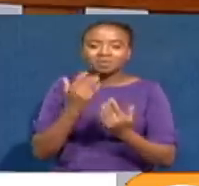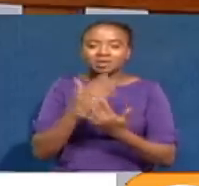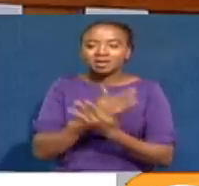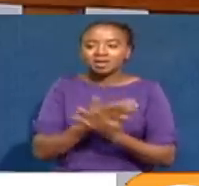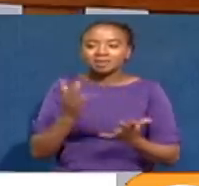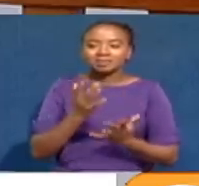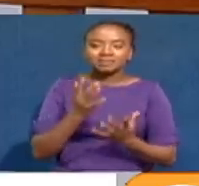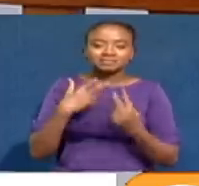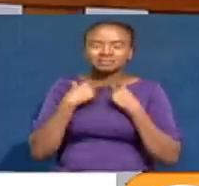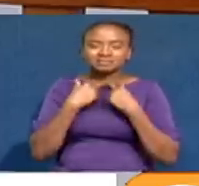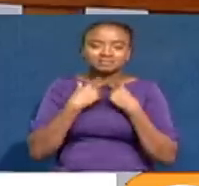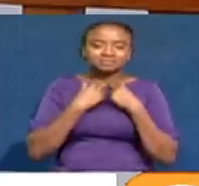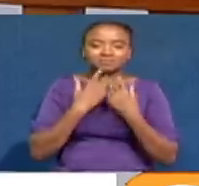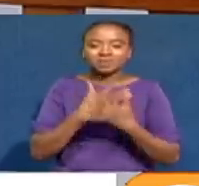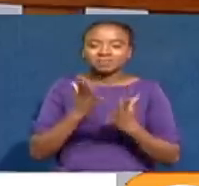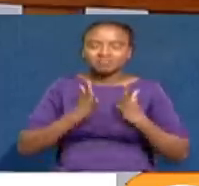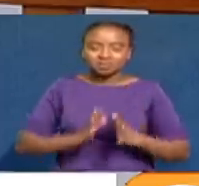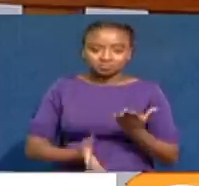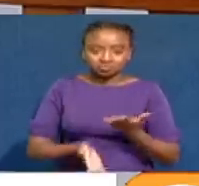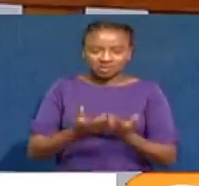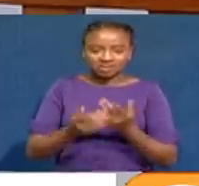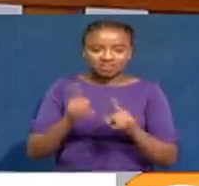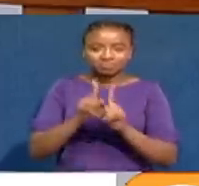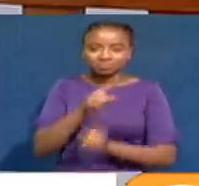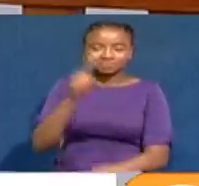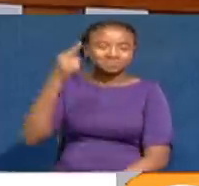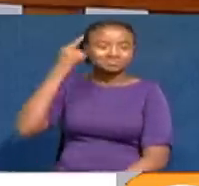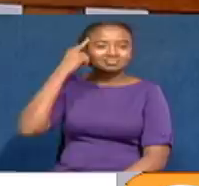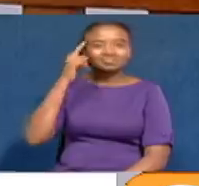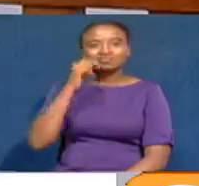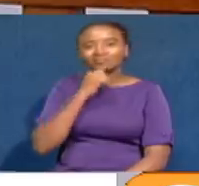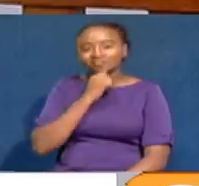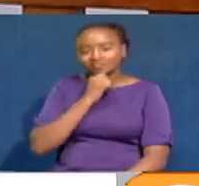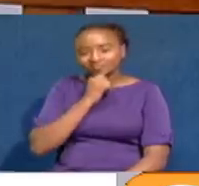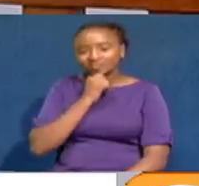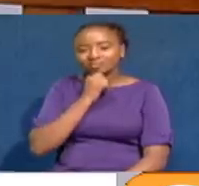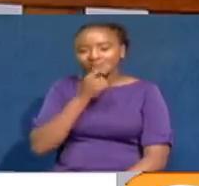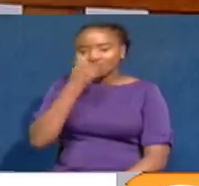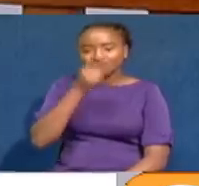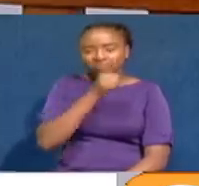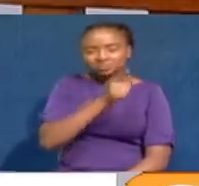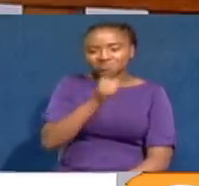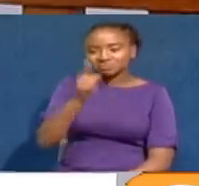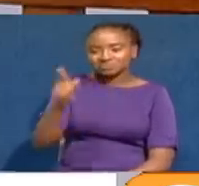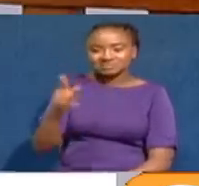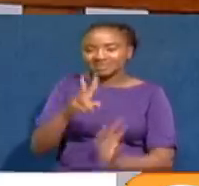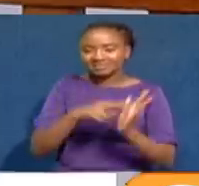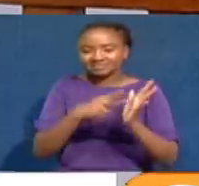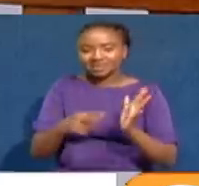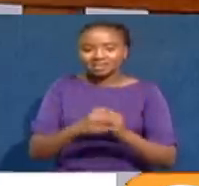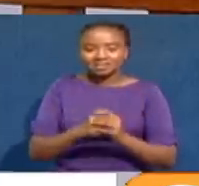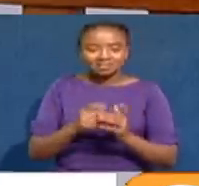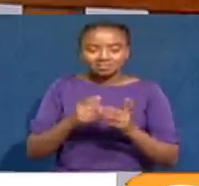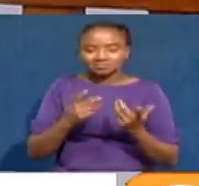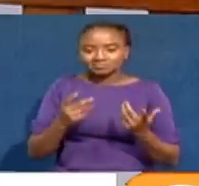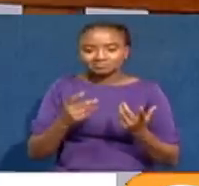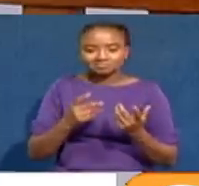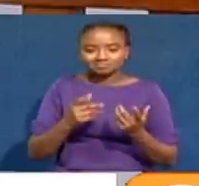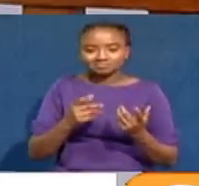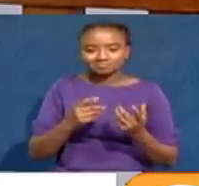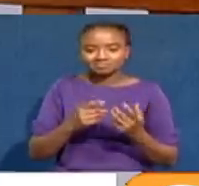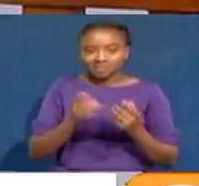for those elections and the nominations, thinking that since so and so would never have made it, singekuwa hapa kama si